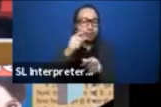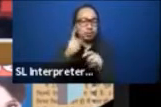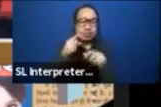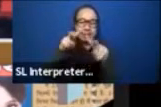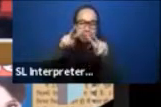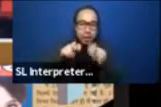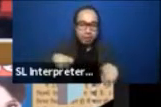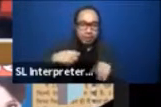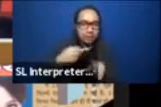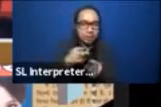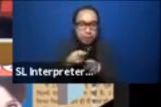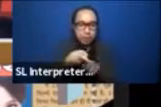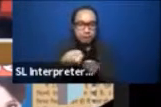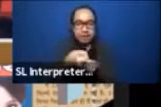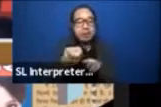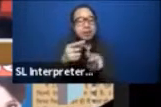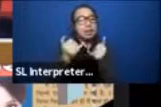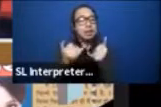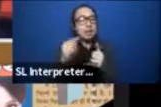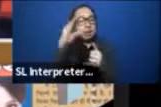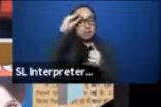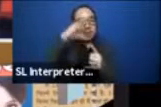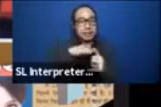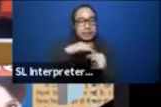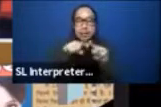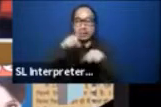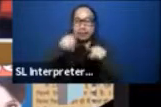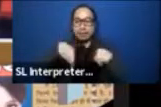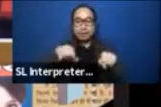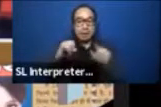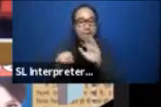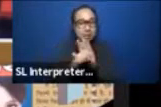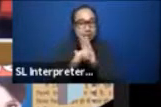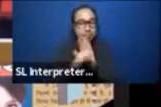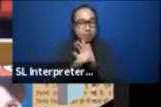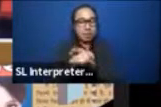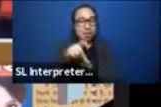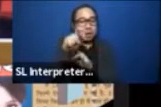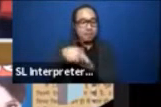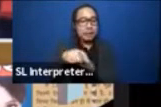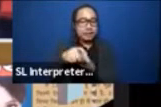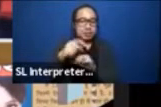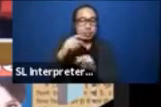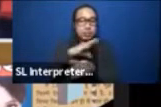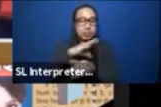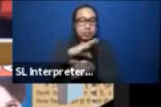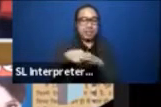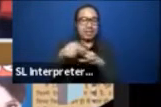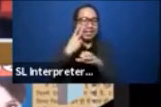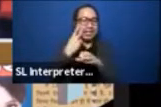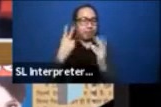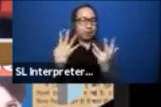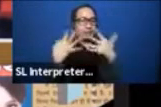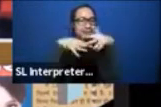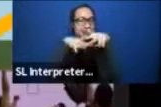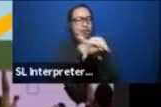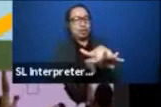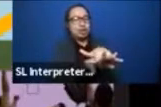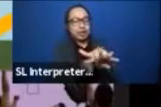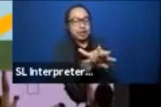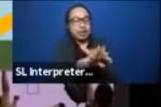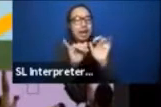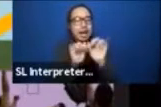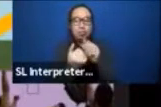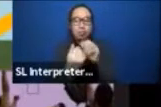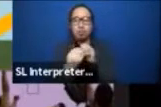with men of different identity positions need to account for that intersectionality to make this more relatable and